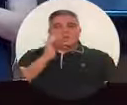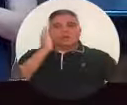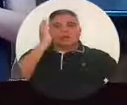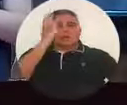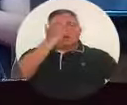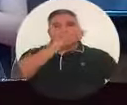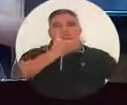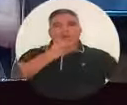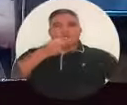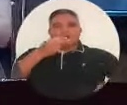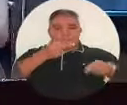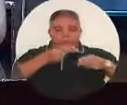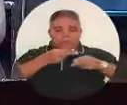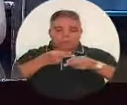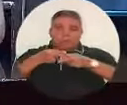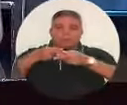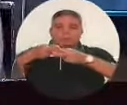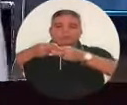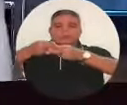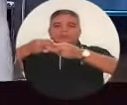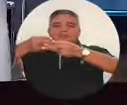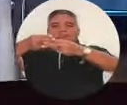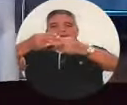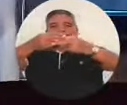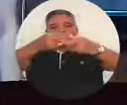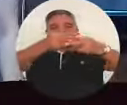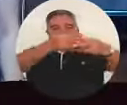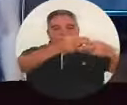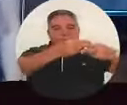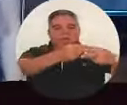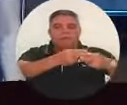Jesus, what a beautiful